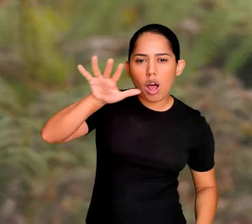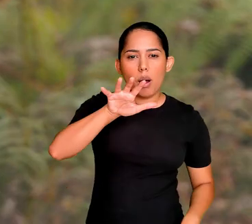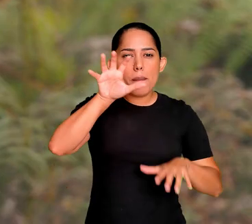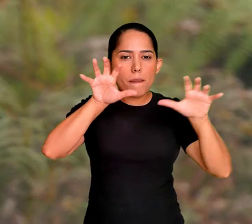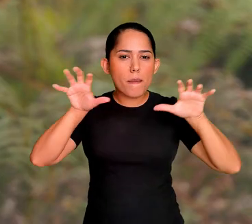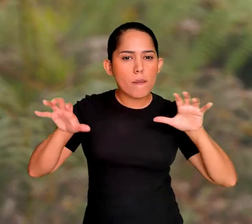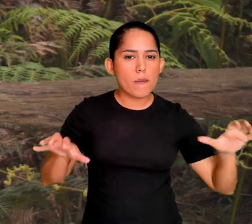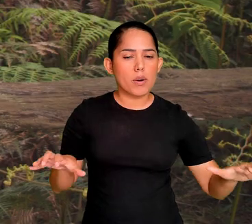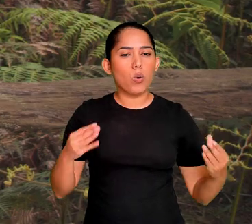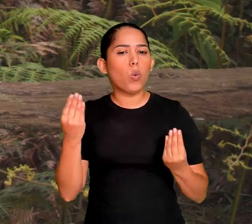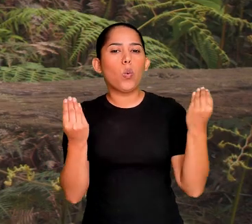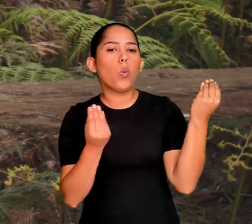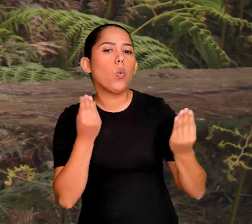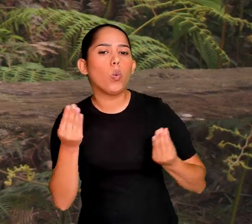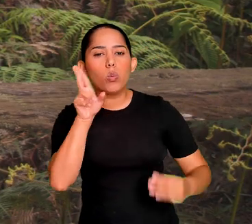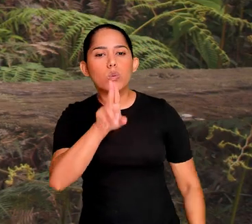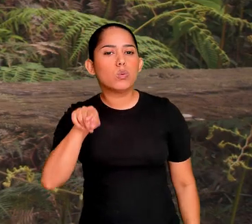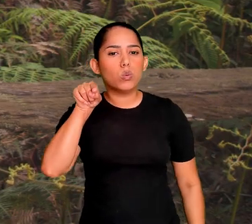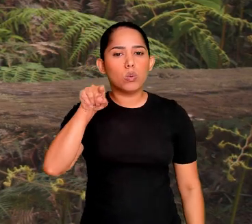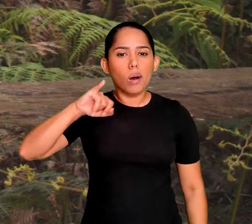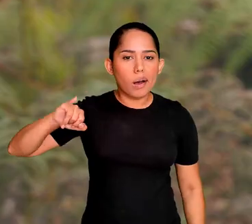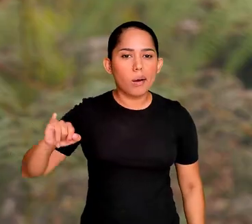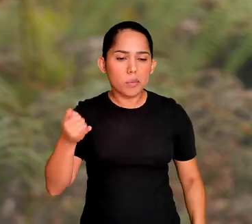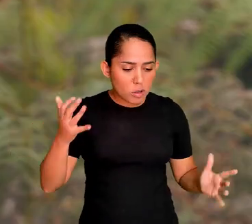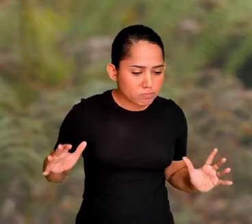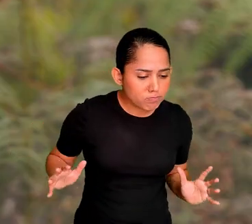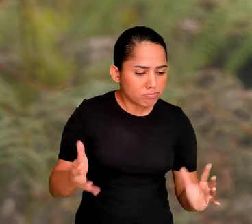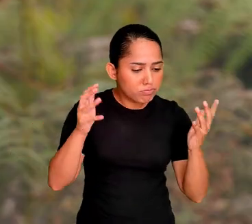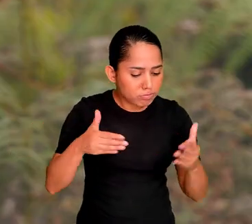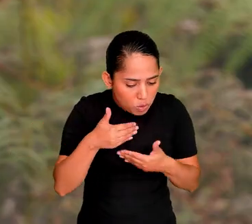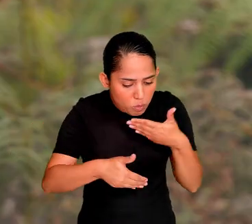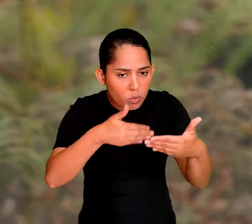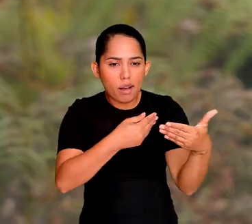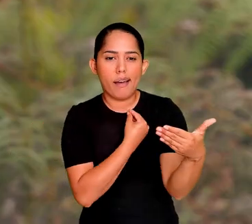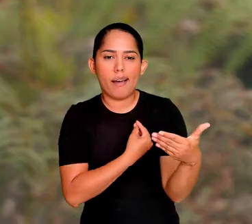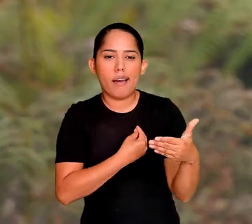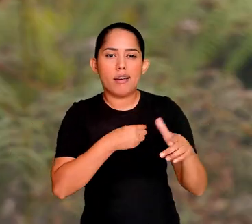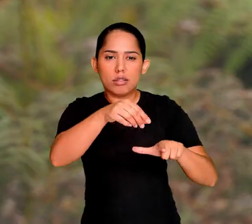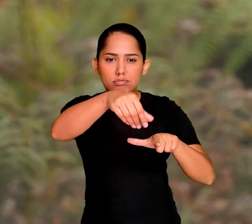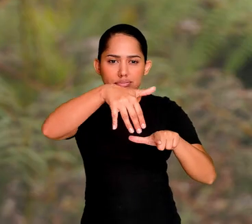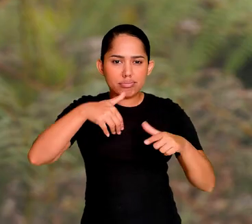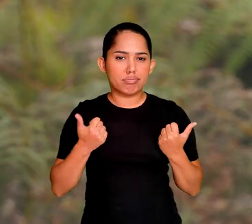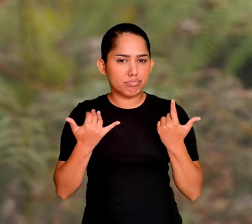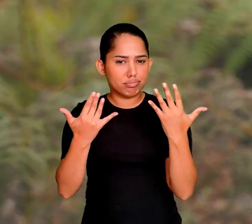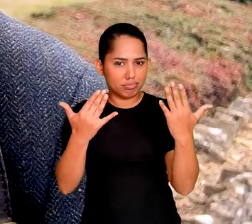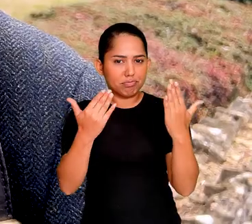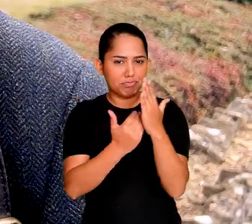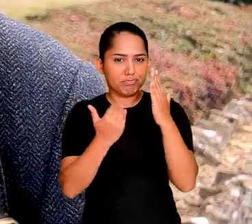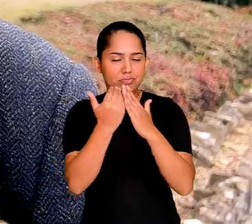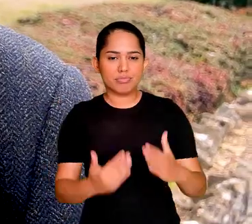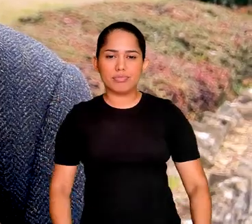eles no espaço e da forma que eu posso me utilizar disso para incentivar, para impulsionar os processos de vida.